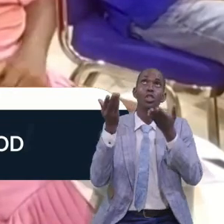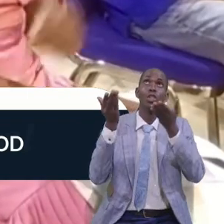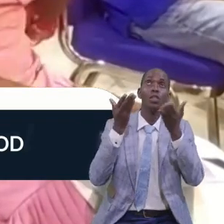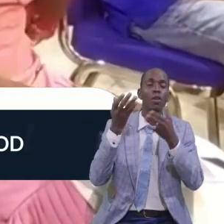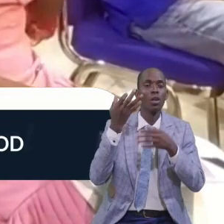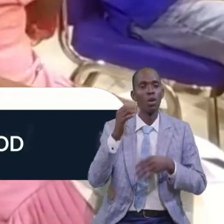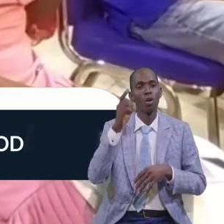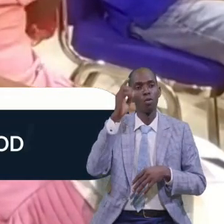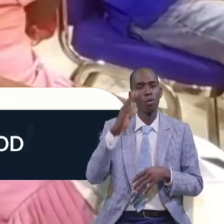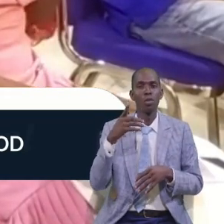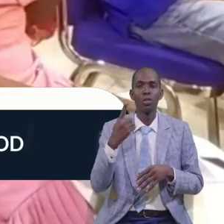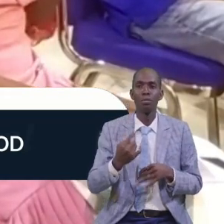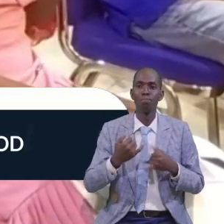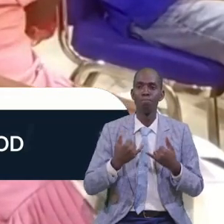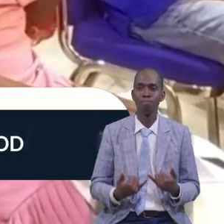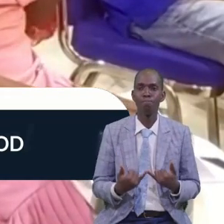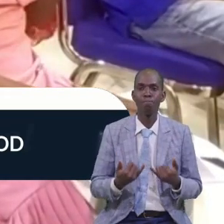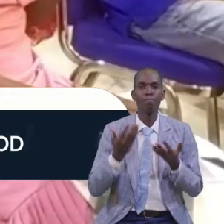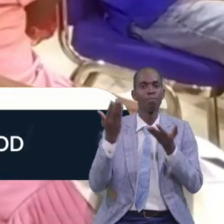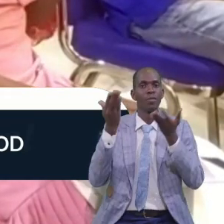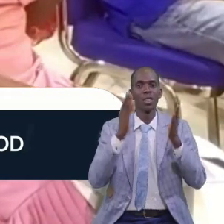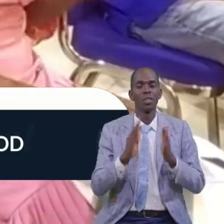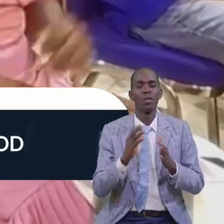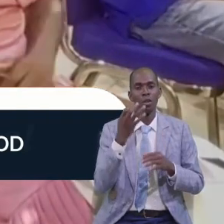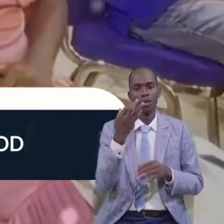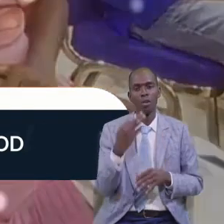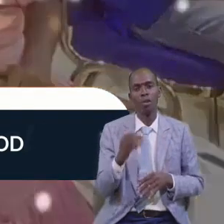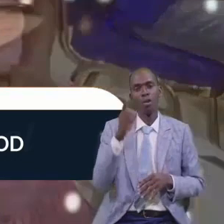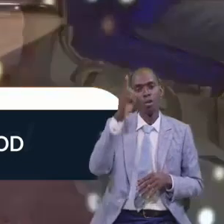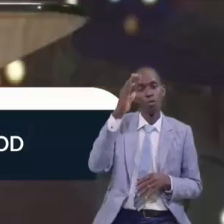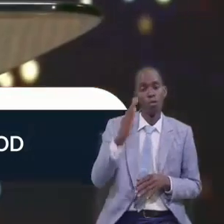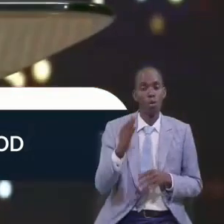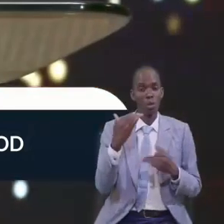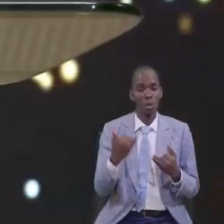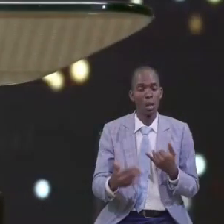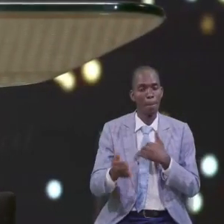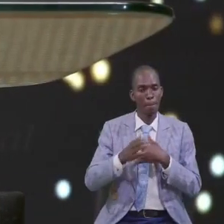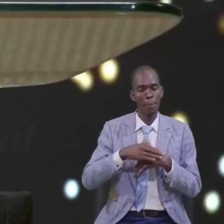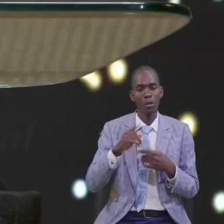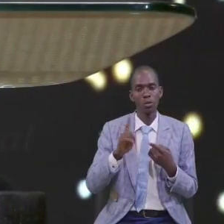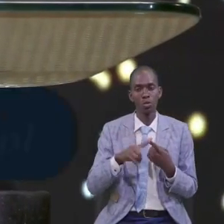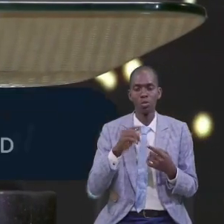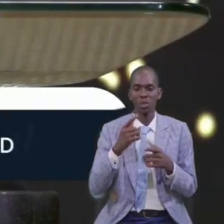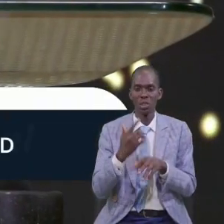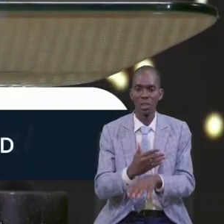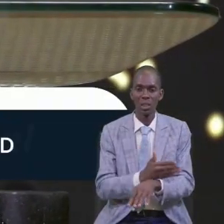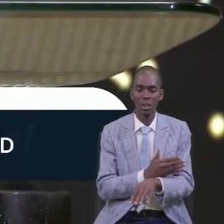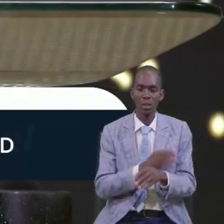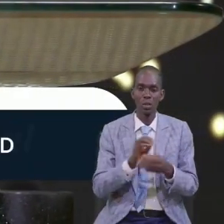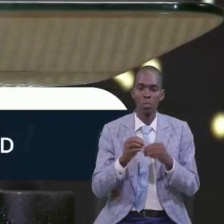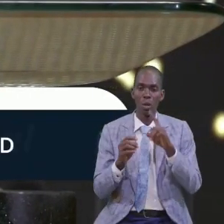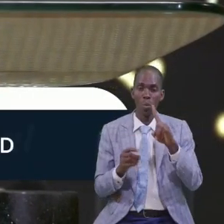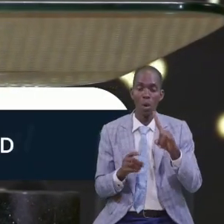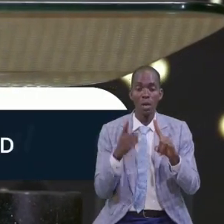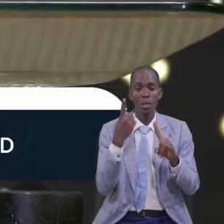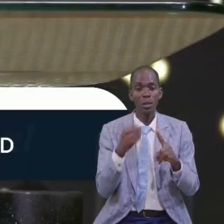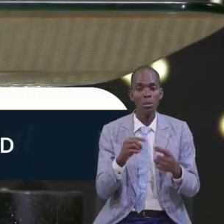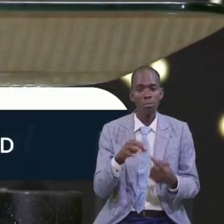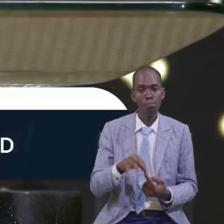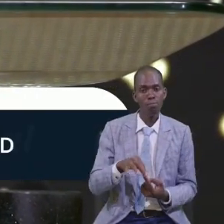present servants of God. We're looking at number one here. Number one is the